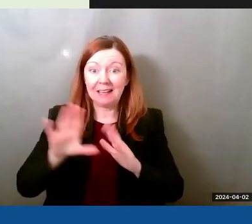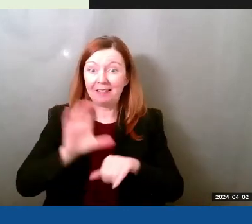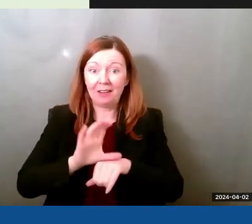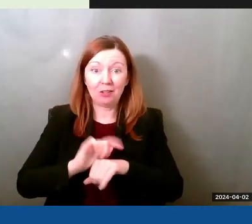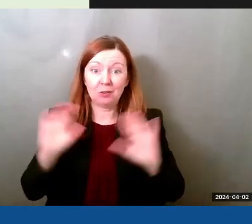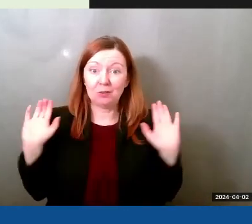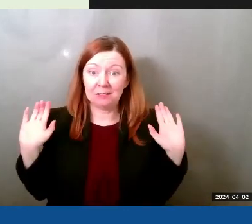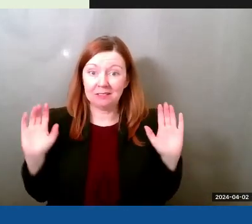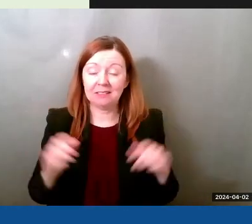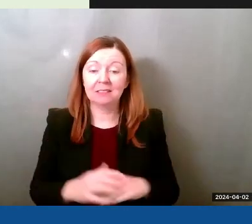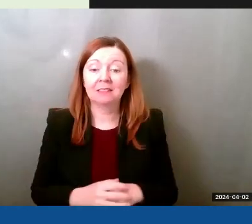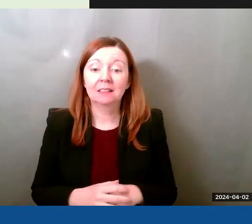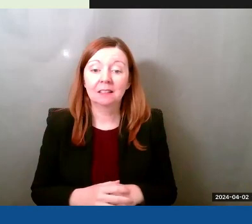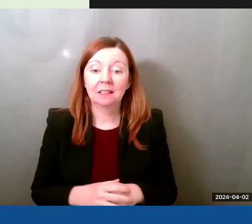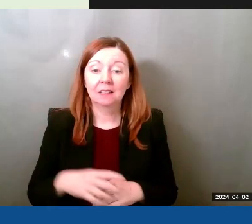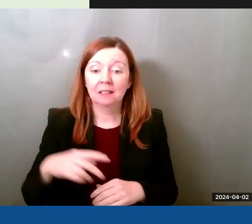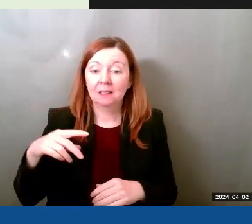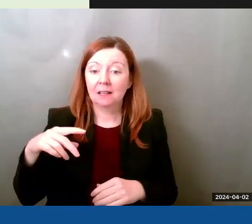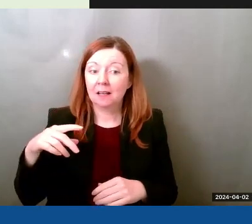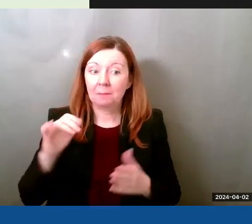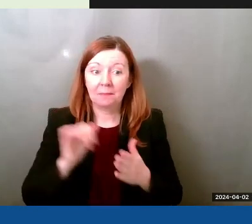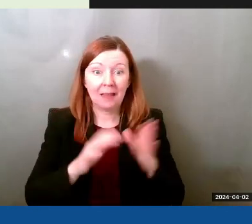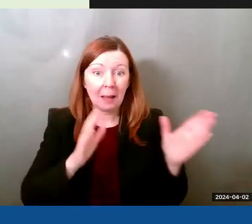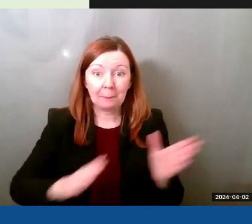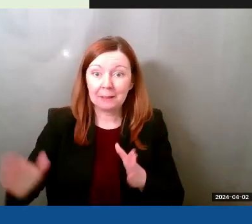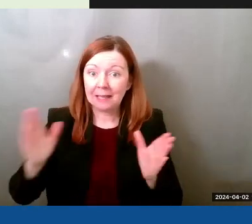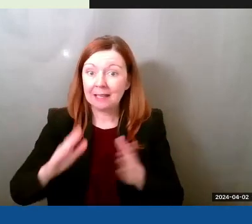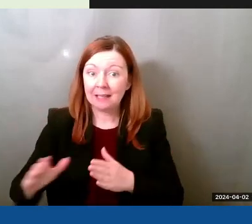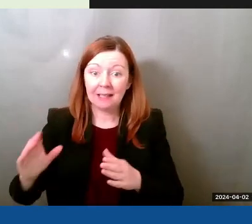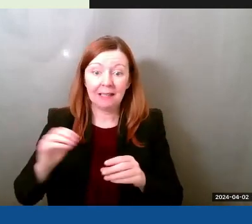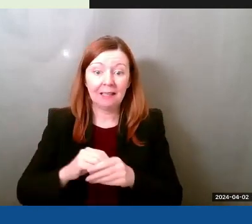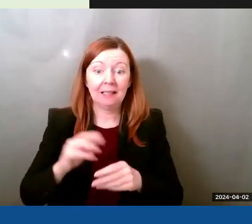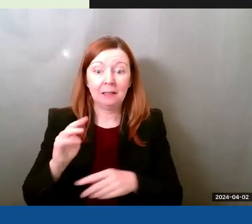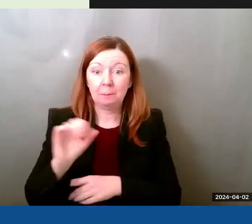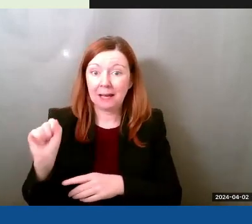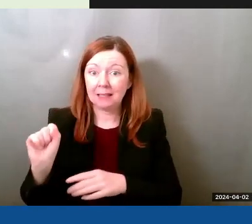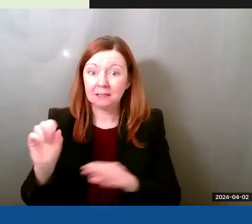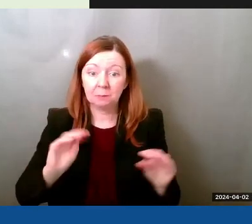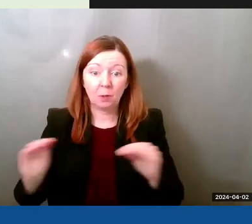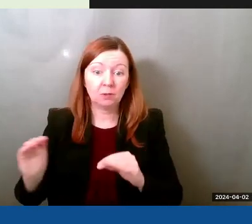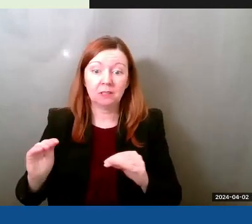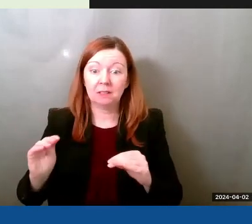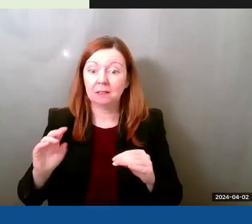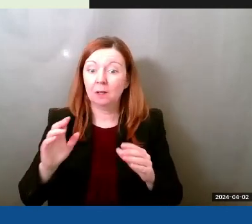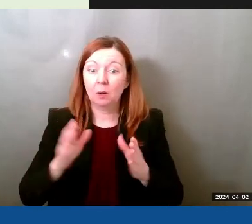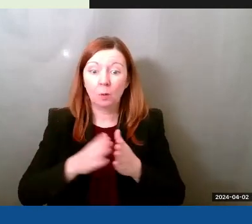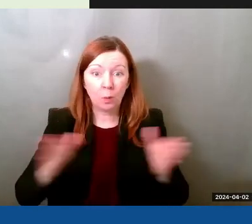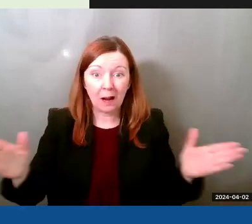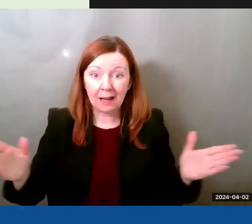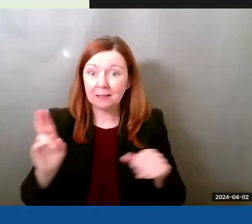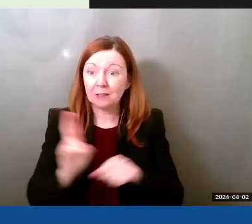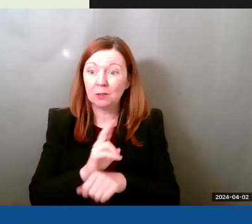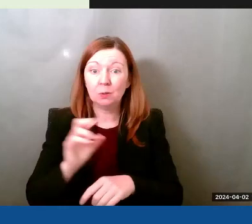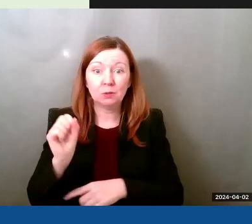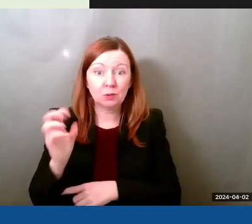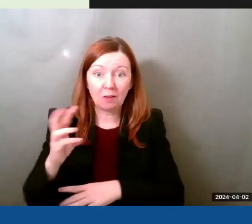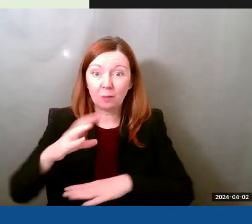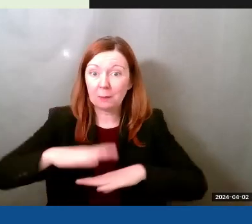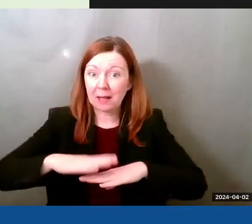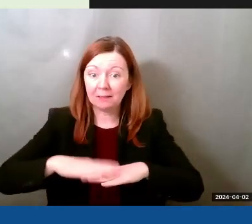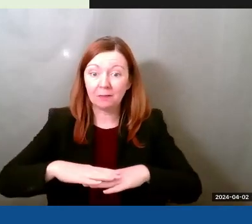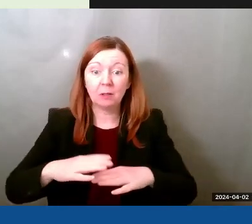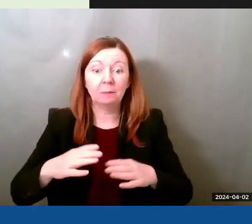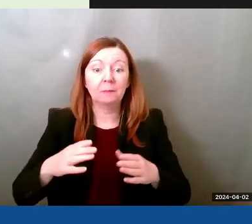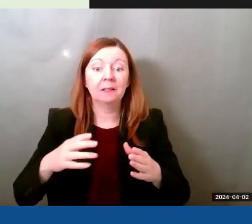consultants. PED planning was done in Mass Motion, a certified and widely used software platform,